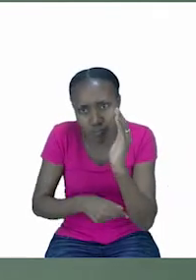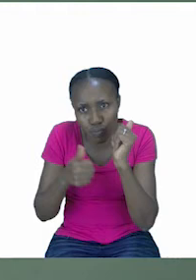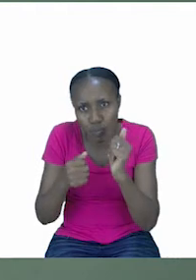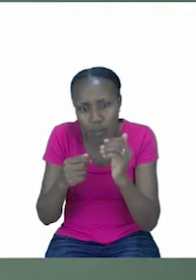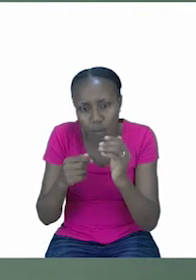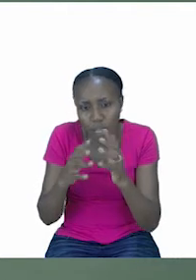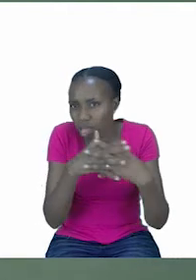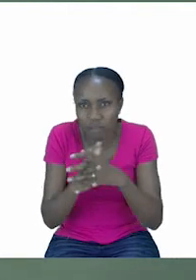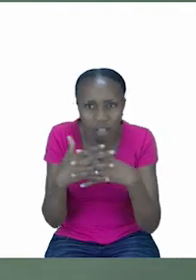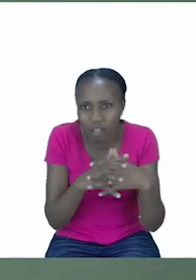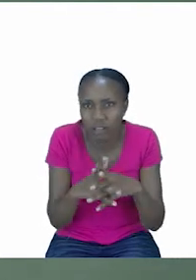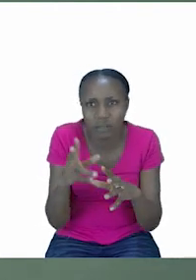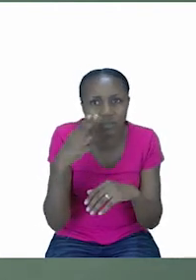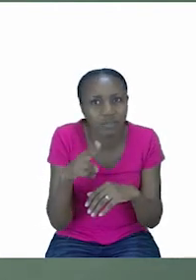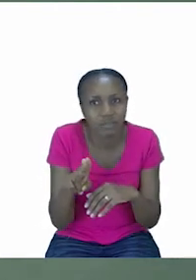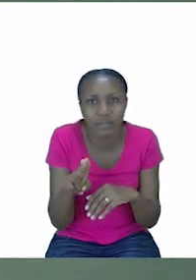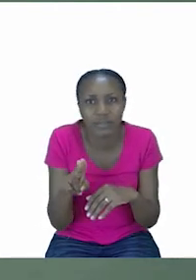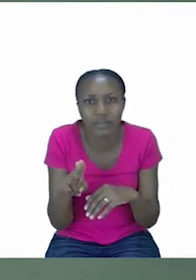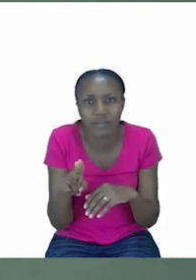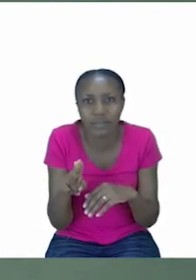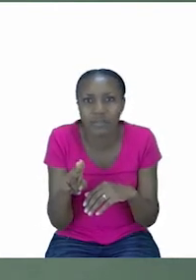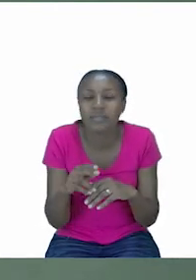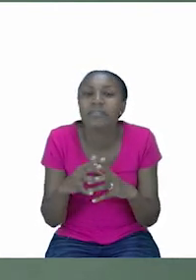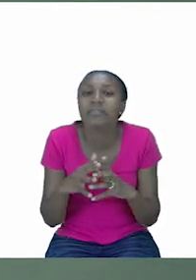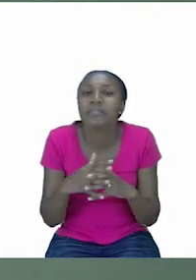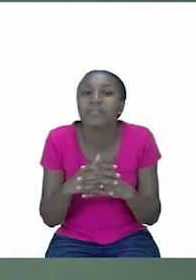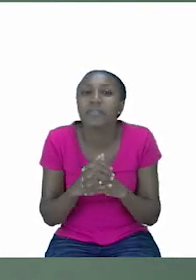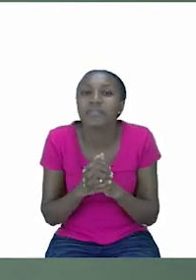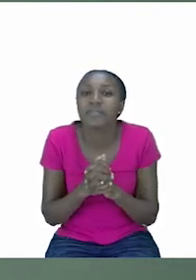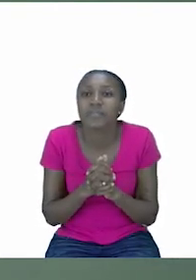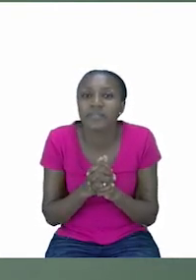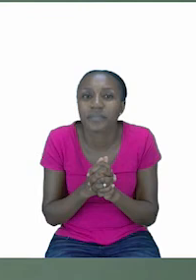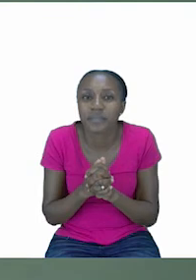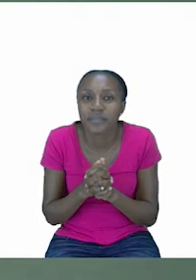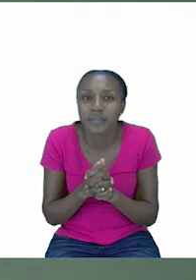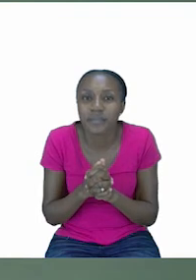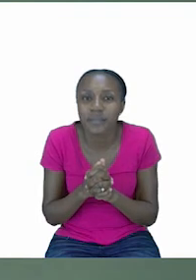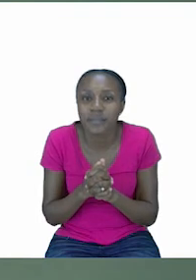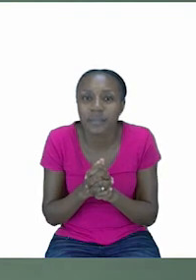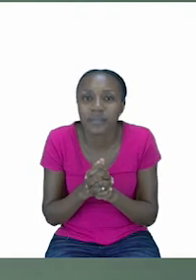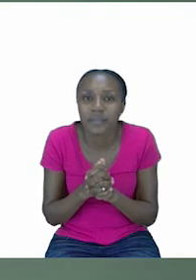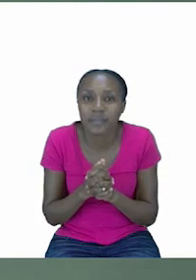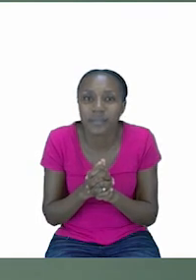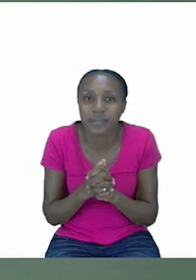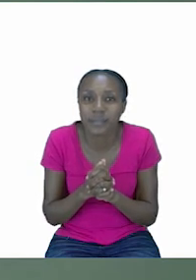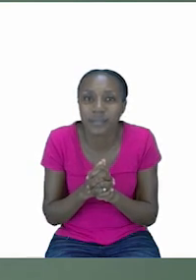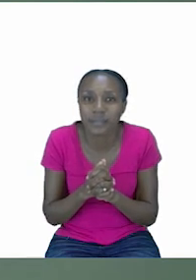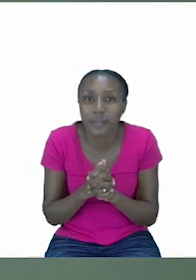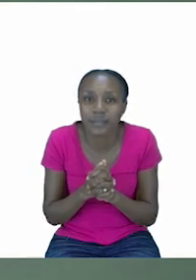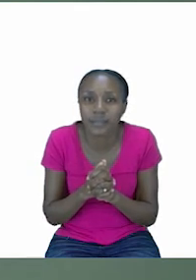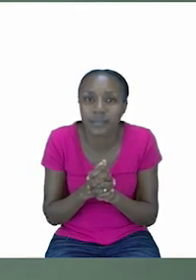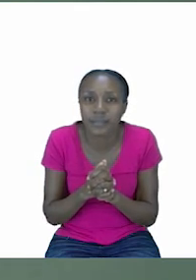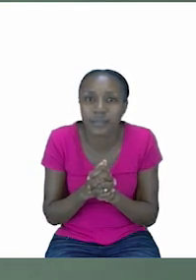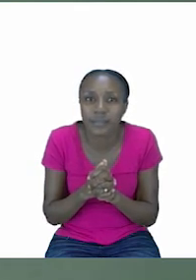hand. And here is another finger that I'm coloring. Very good,